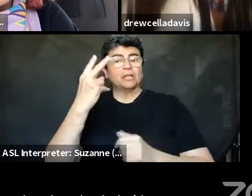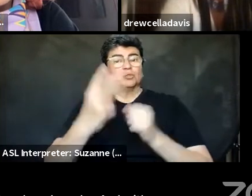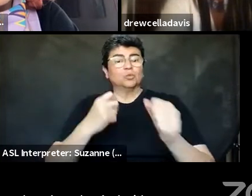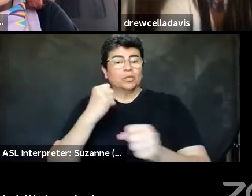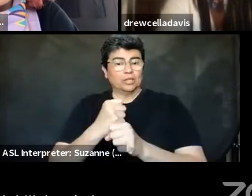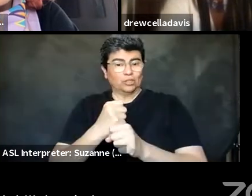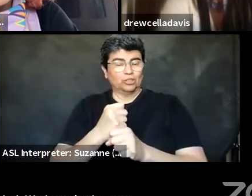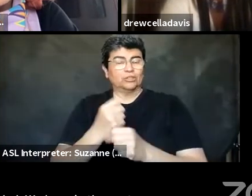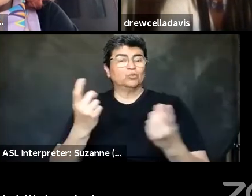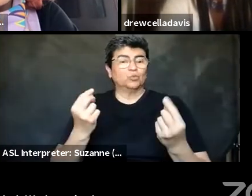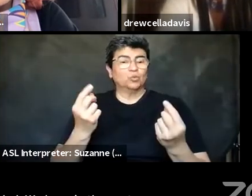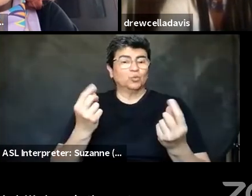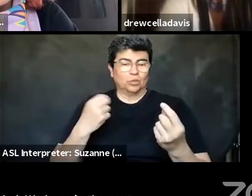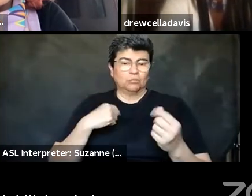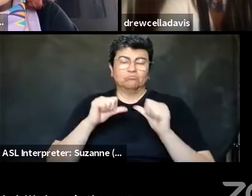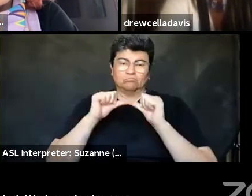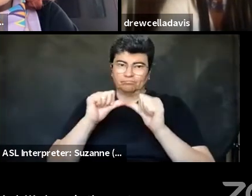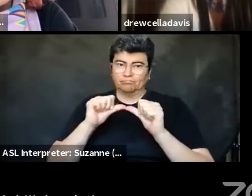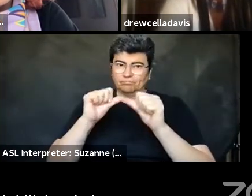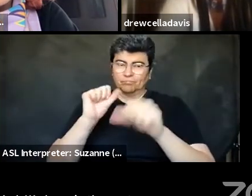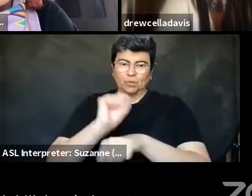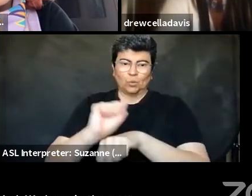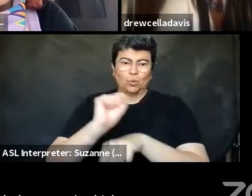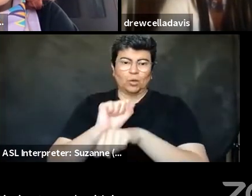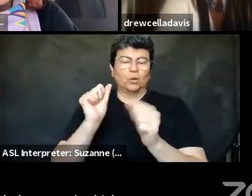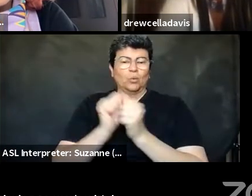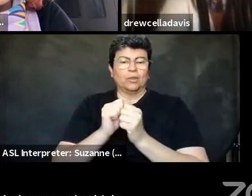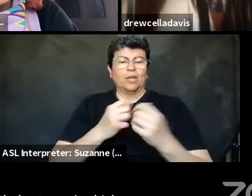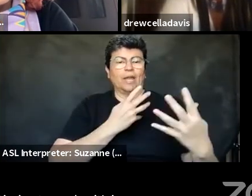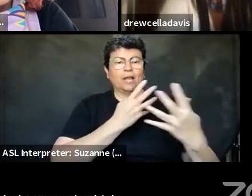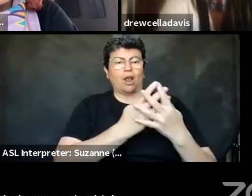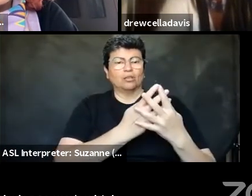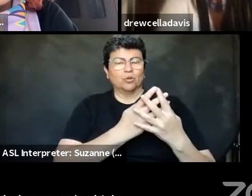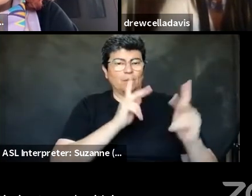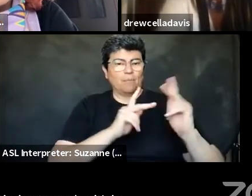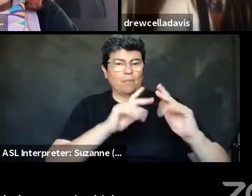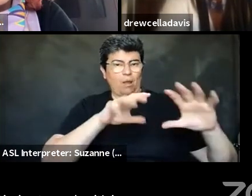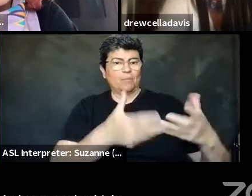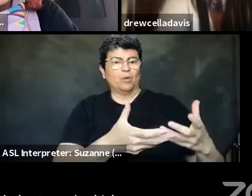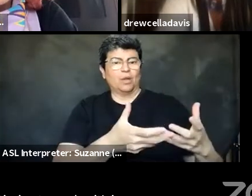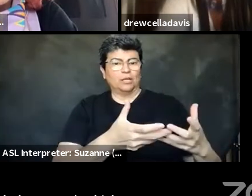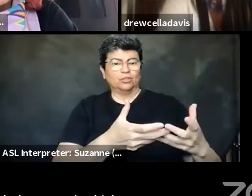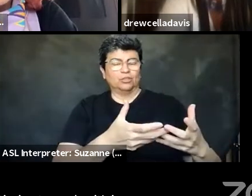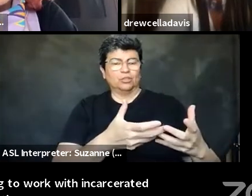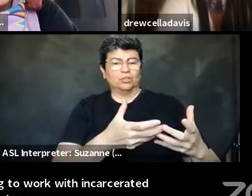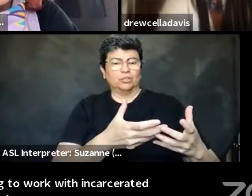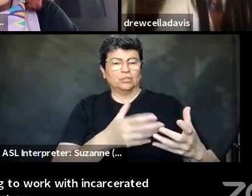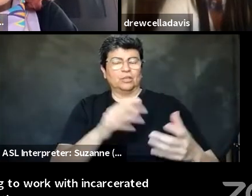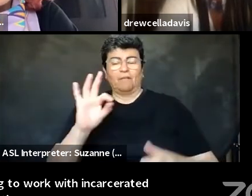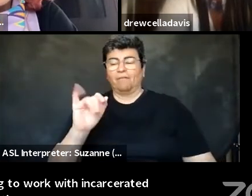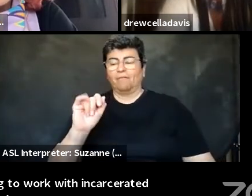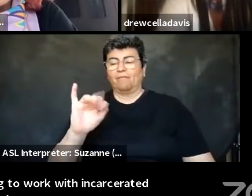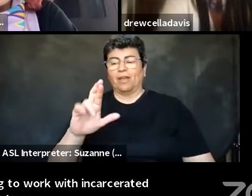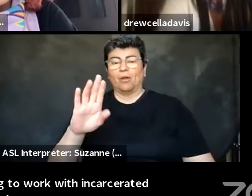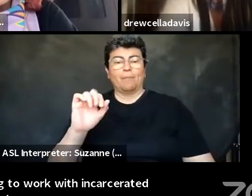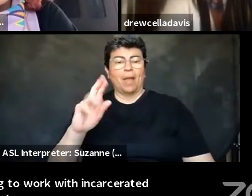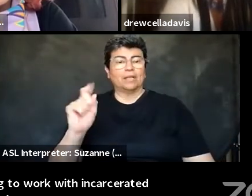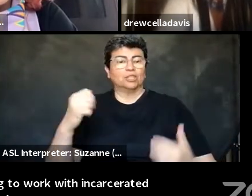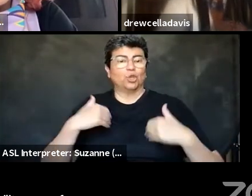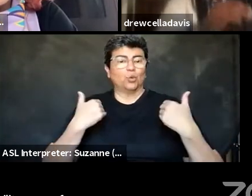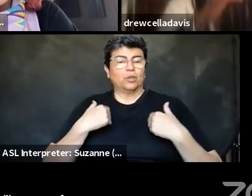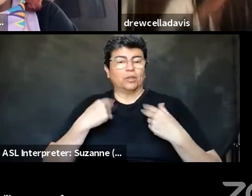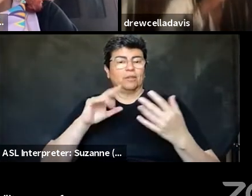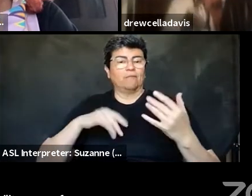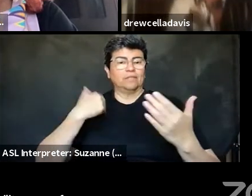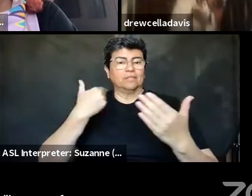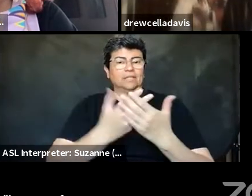to be continuing to work with incarcerated populations at the Fairbanks Youth Facility or Fairbanks